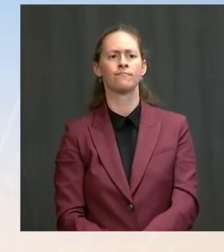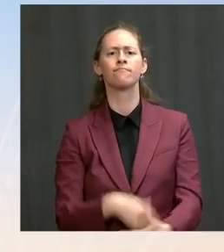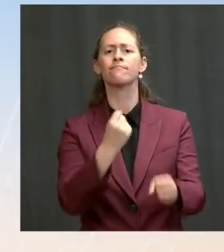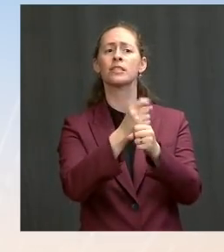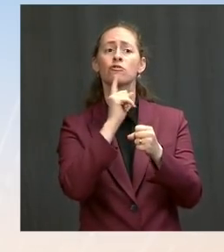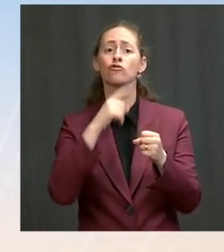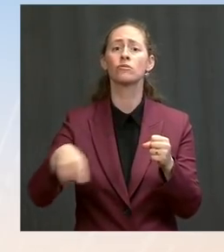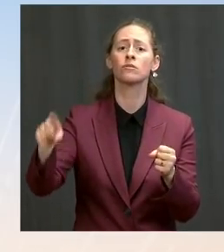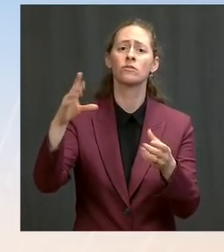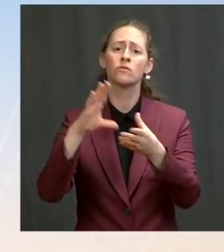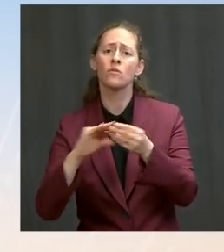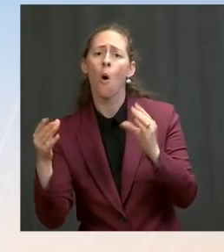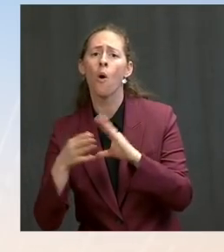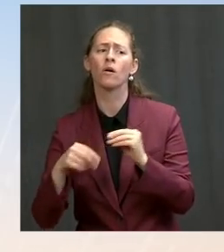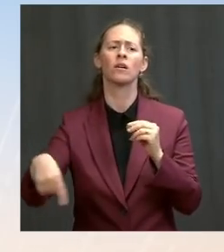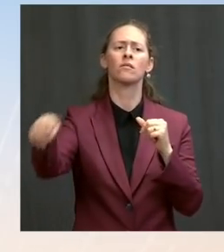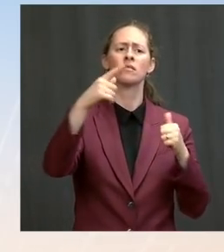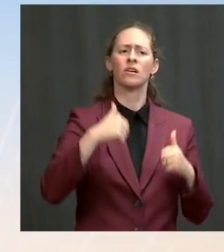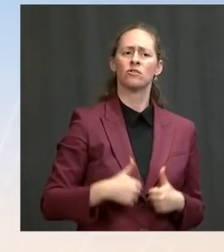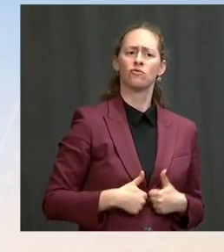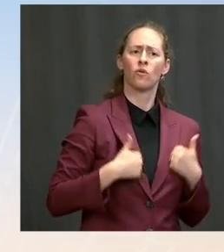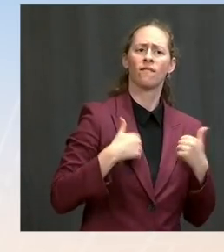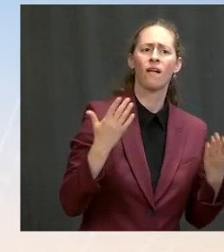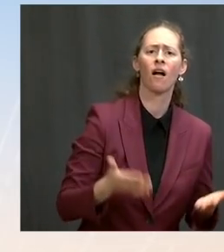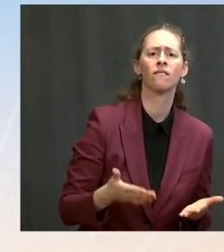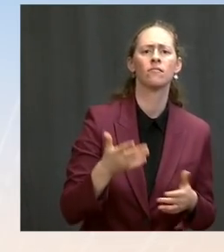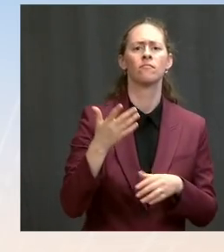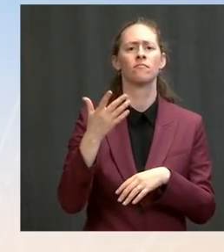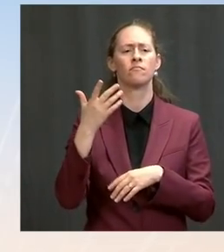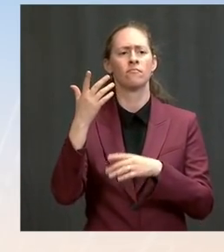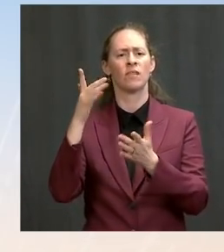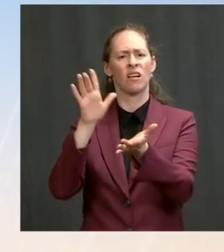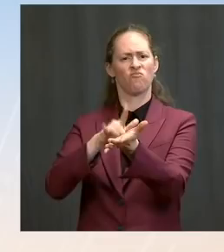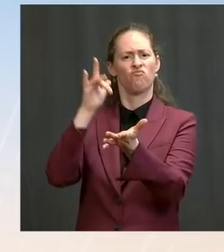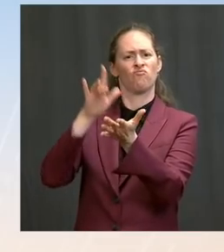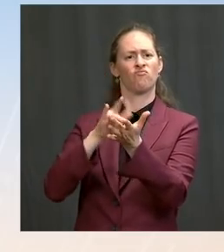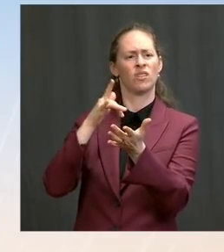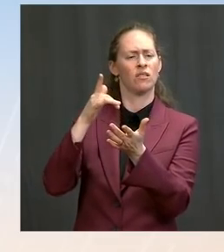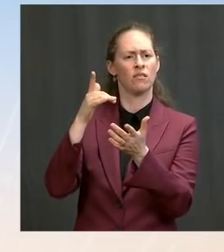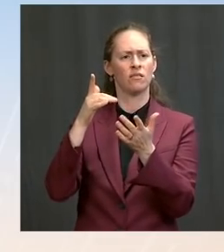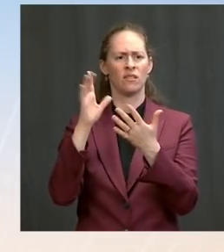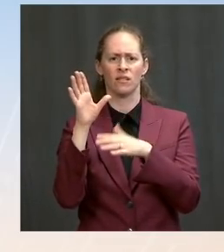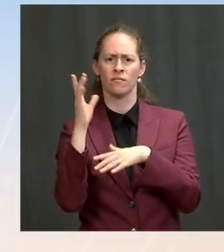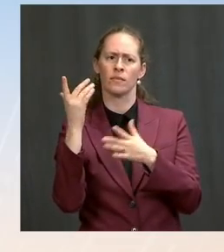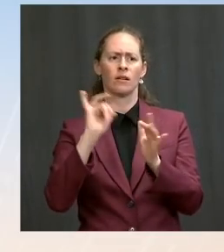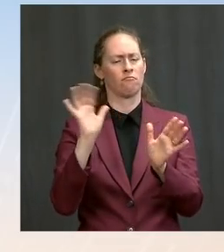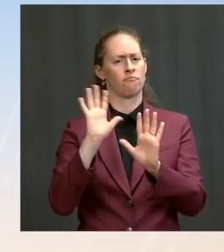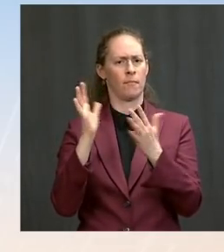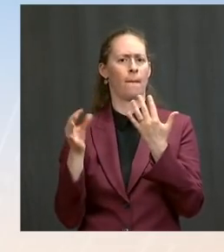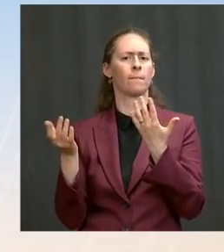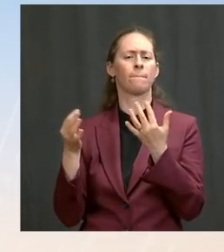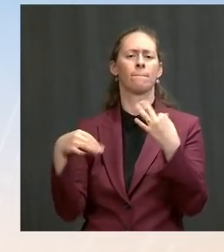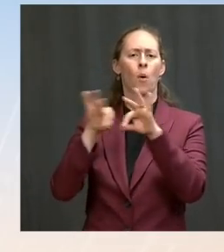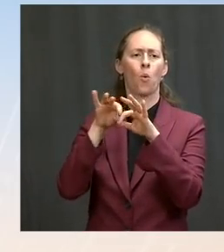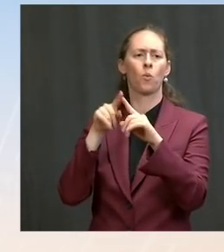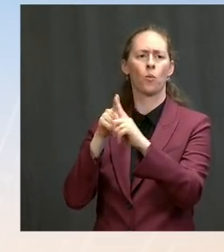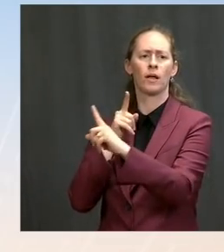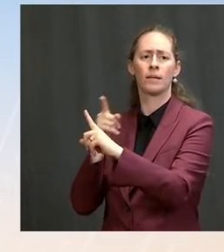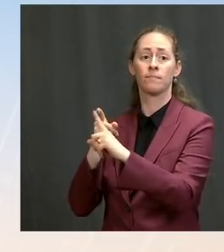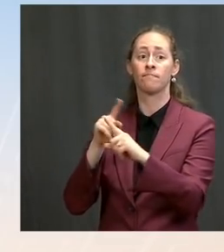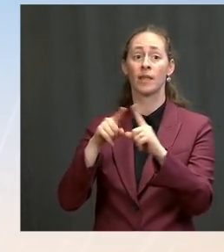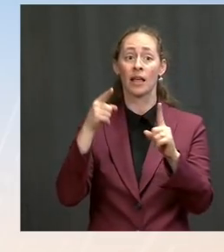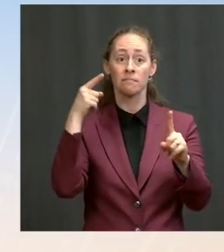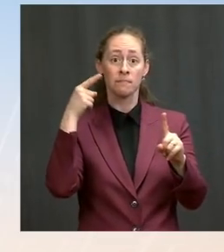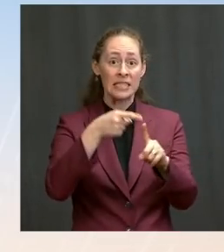been survivors of sexual assault. That's something he has done throughout his career and will continue to do. But I don't have a specific comment on that